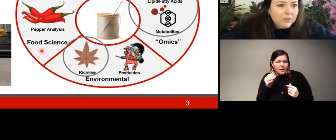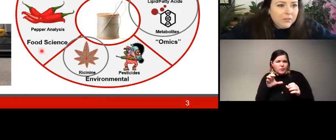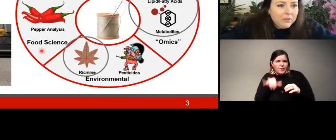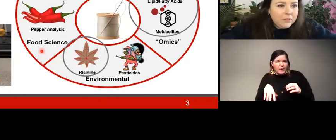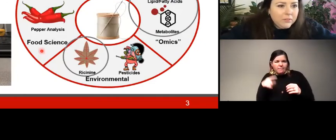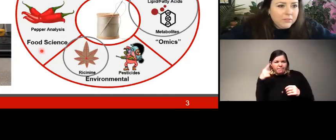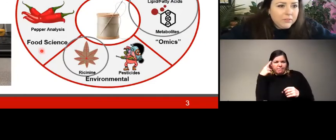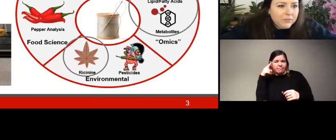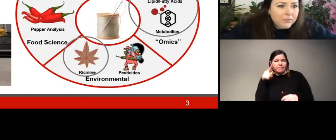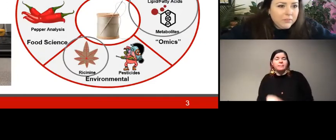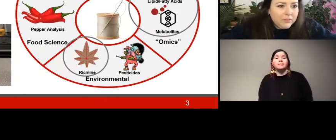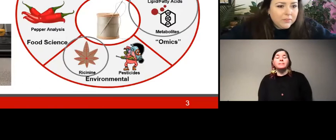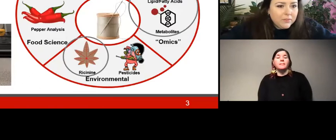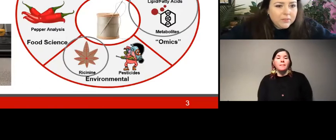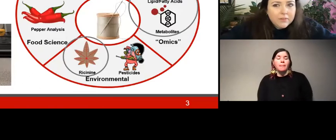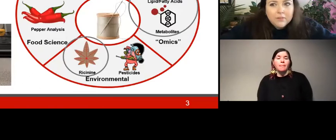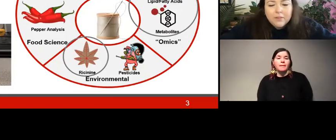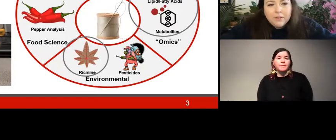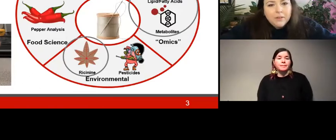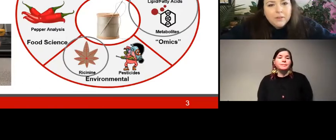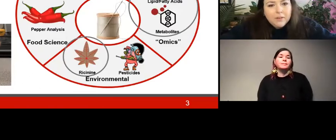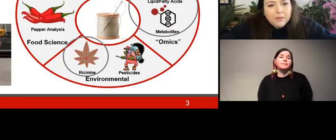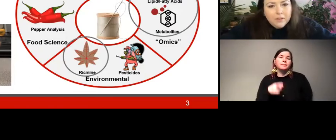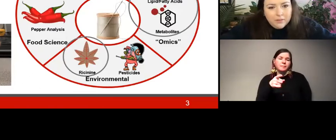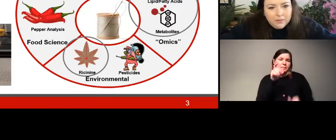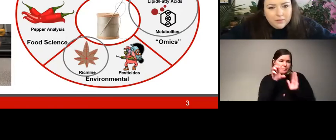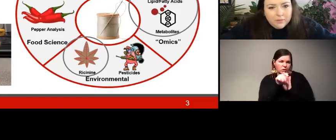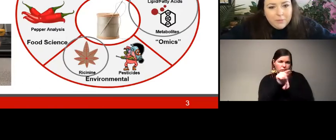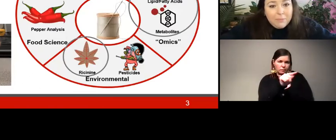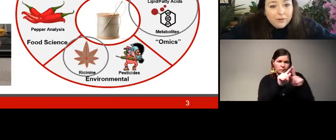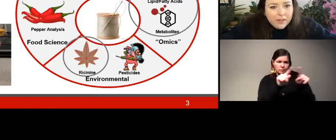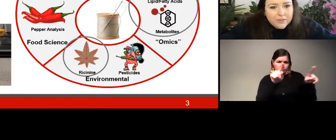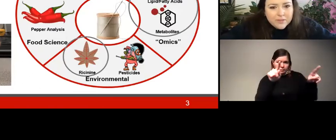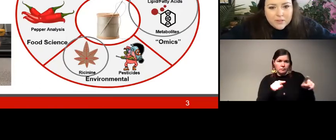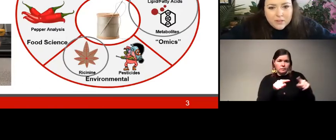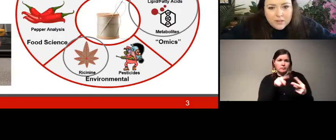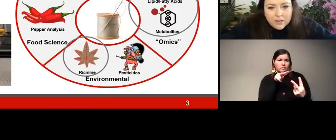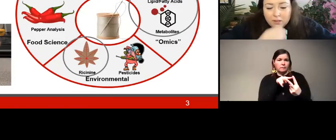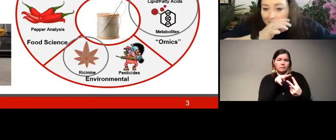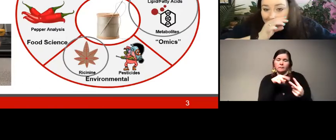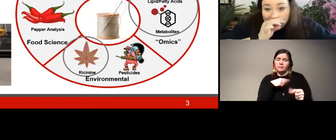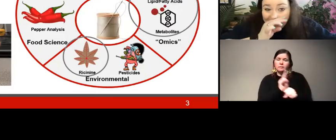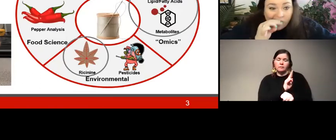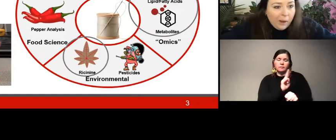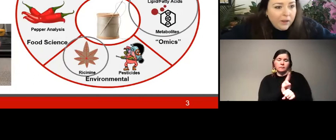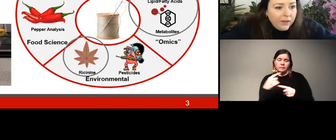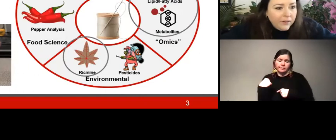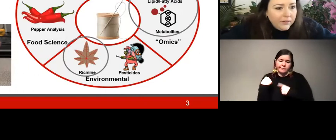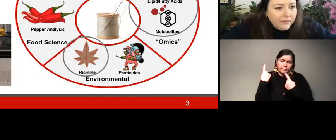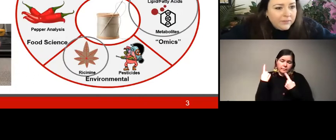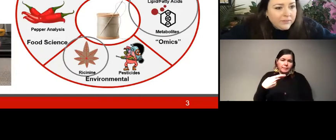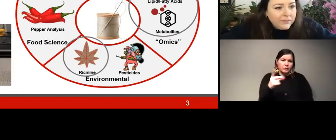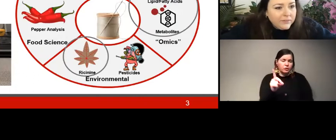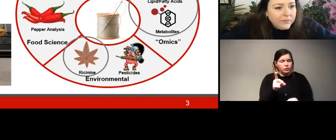like that to do chemistry. Well, this is a picture right here of the two things that I have used throughout my entire